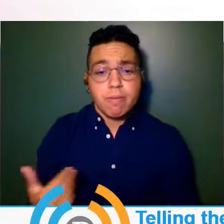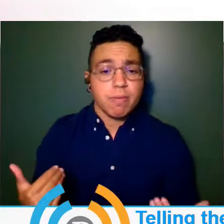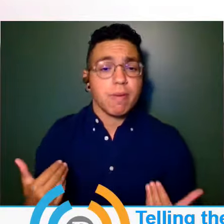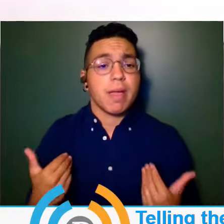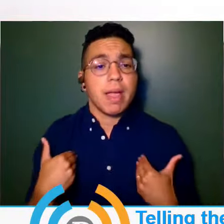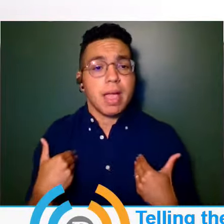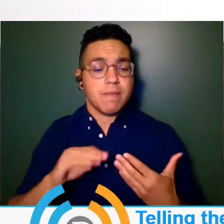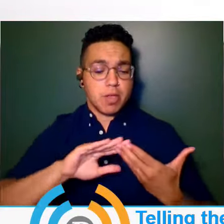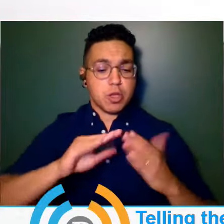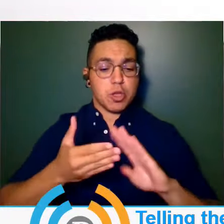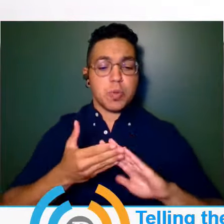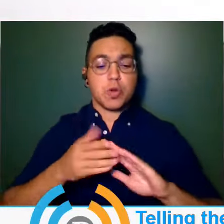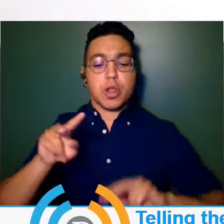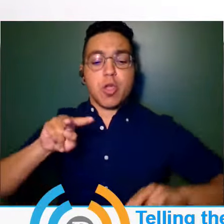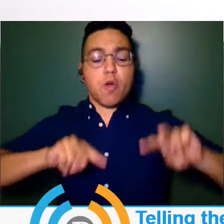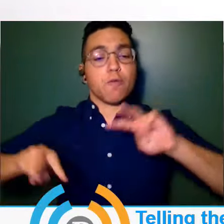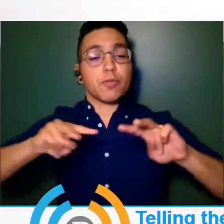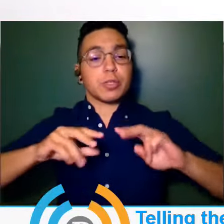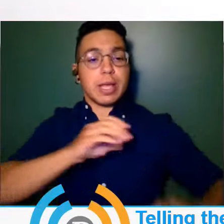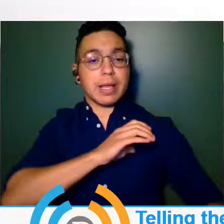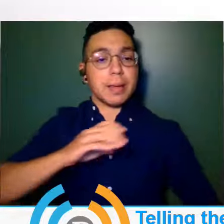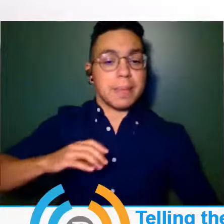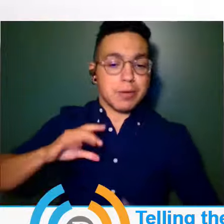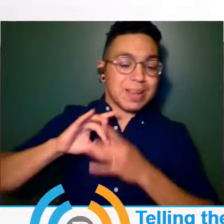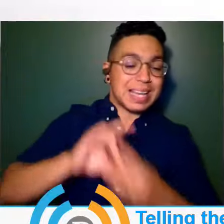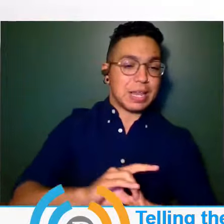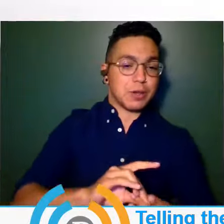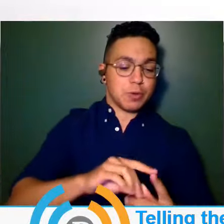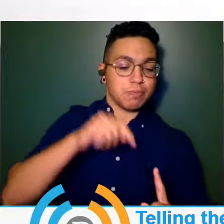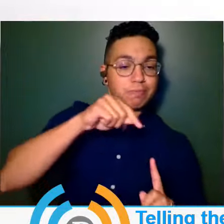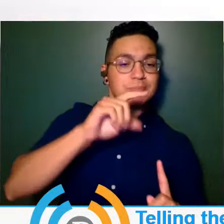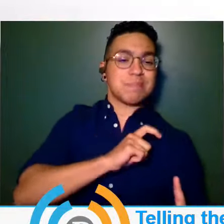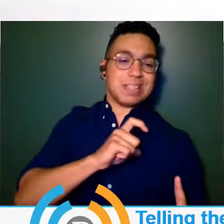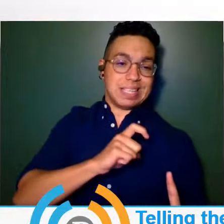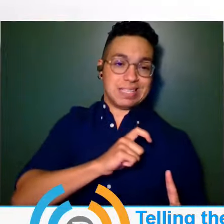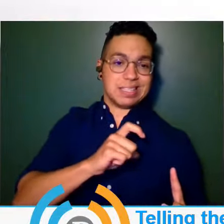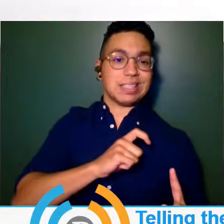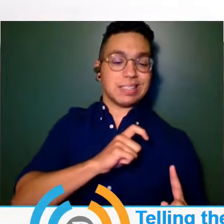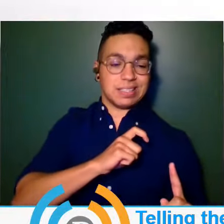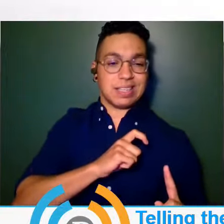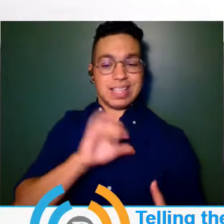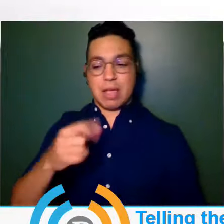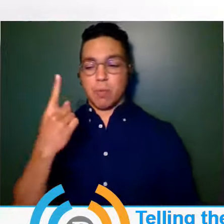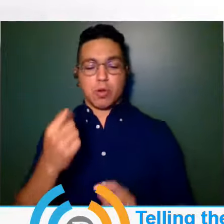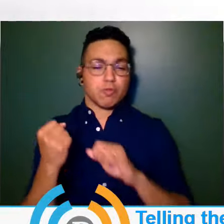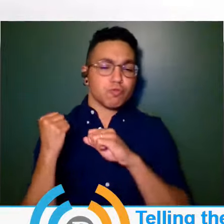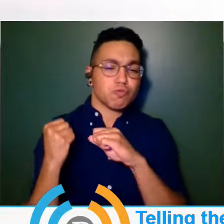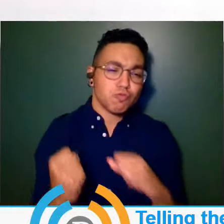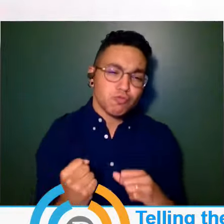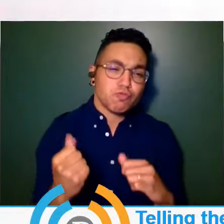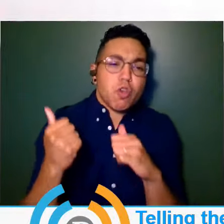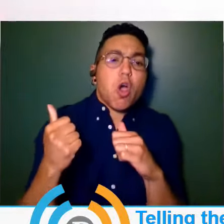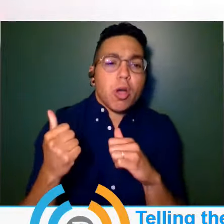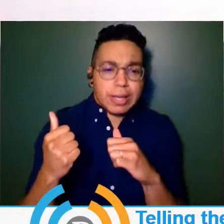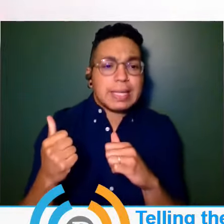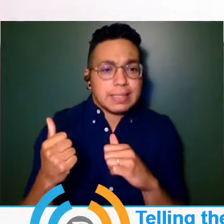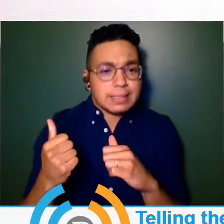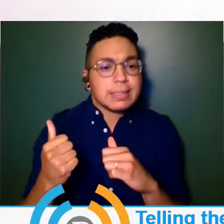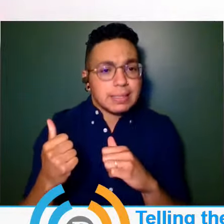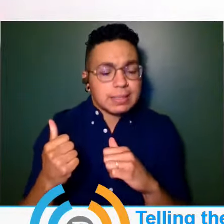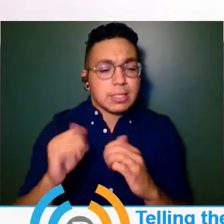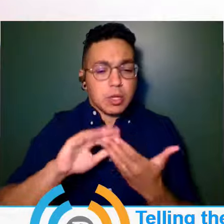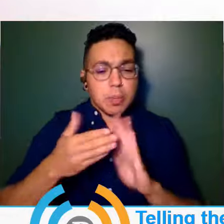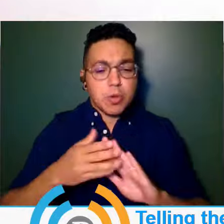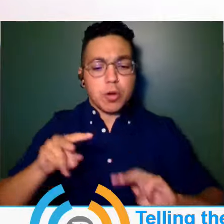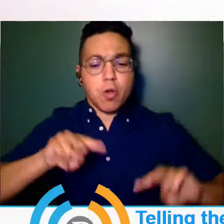community oversight committee over policing. This would be actually one of the strongest community oversight